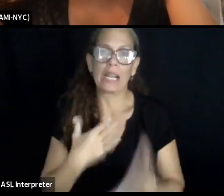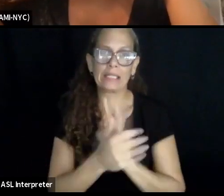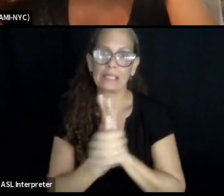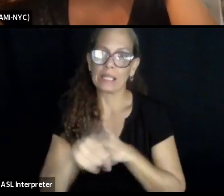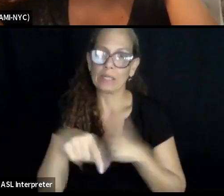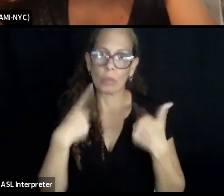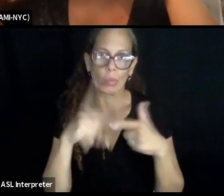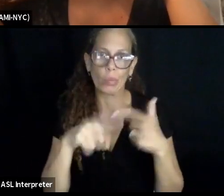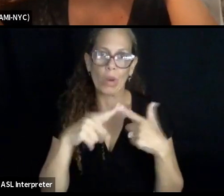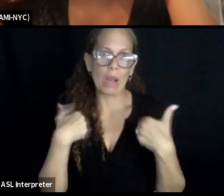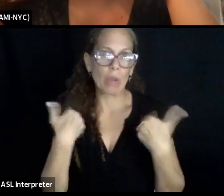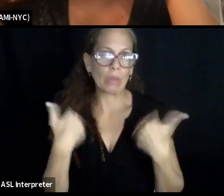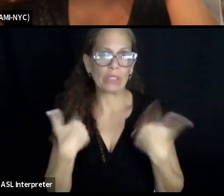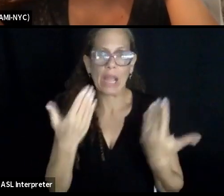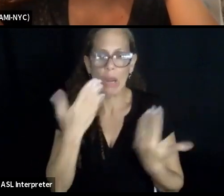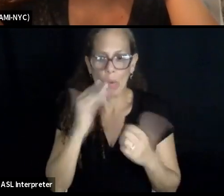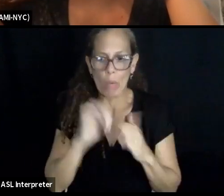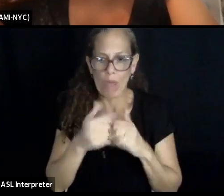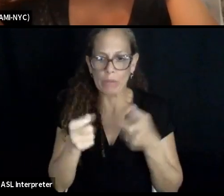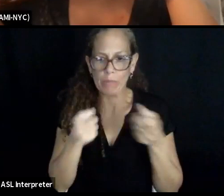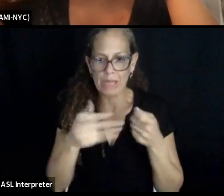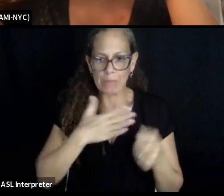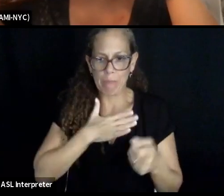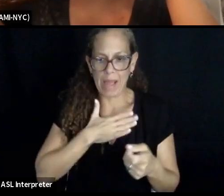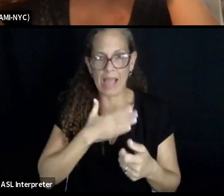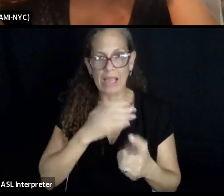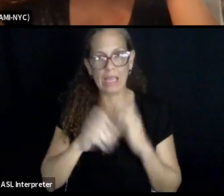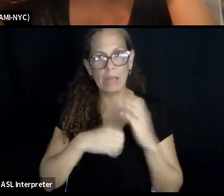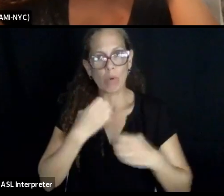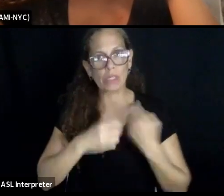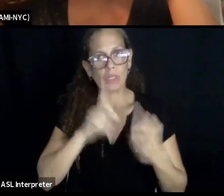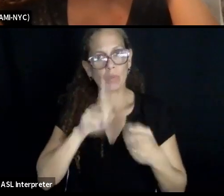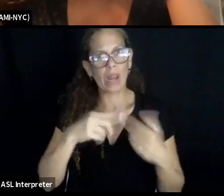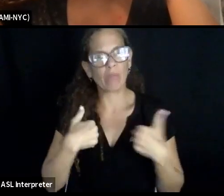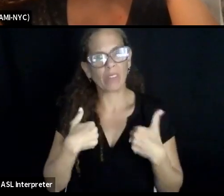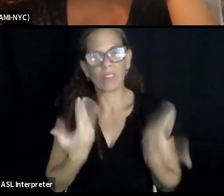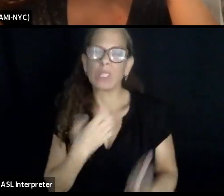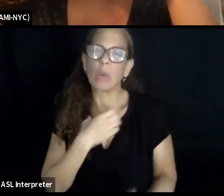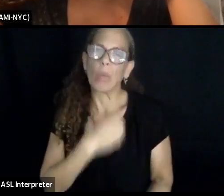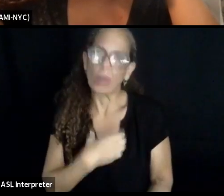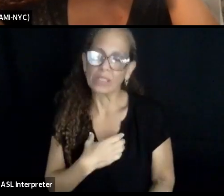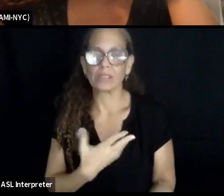I could learn how to manage my emotions at a younger age. So.